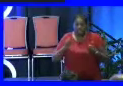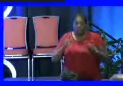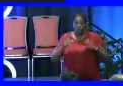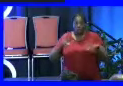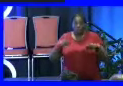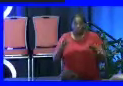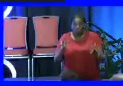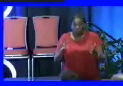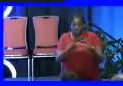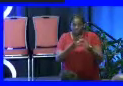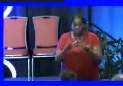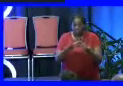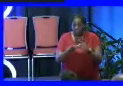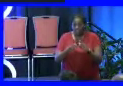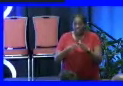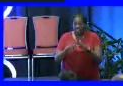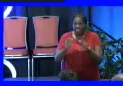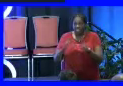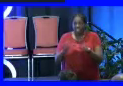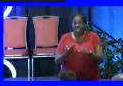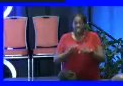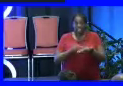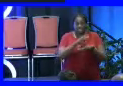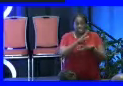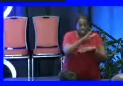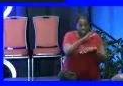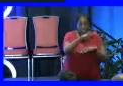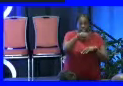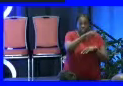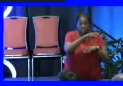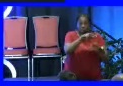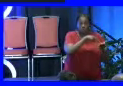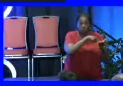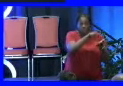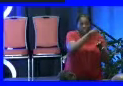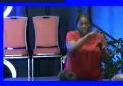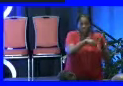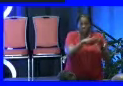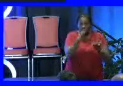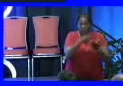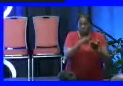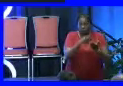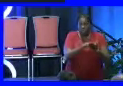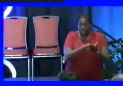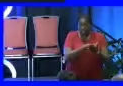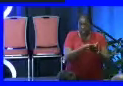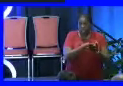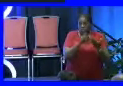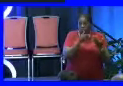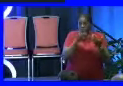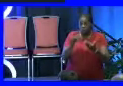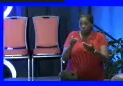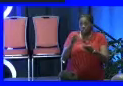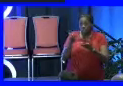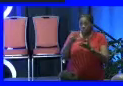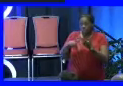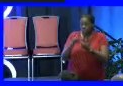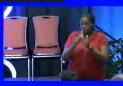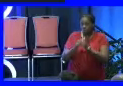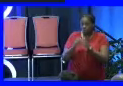provider they're working with. And then I can give it to my managed care plan and tell them, we're paying you extra money through rate adjustments. Go out and work with this